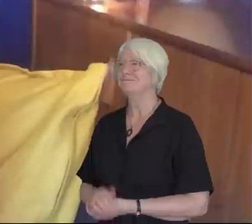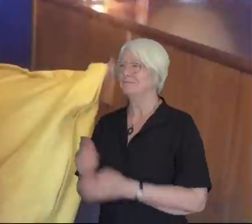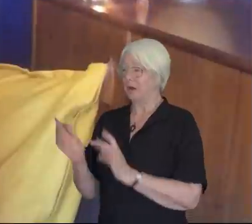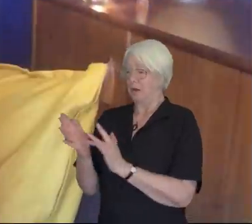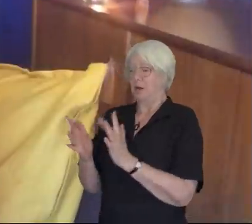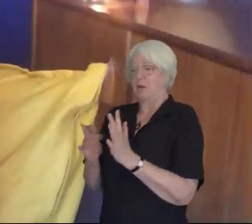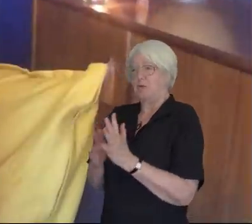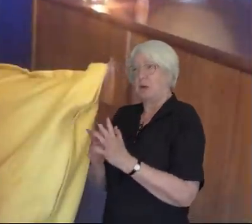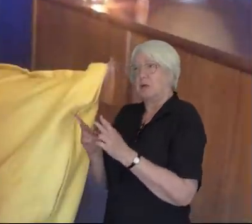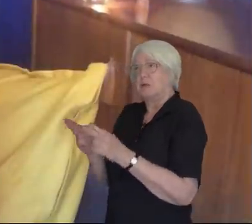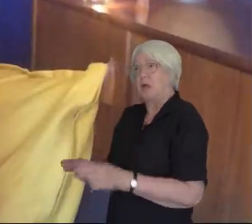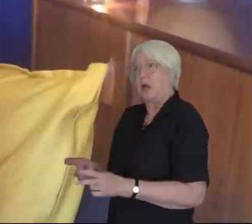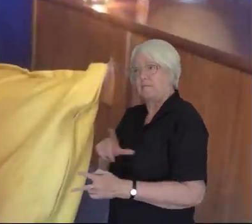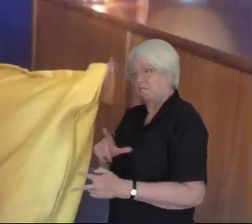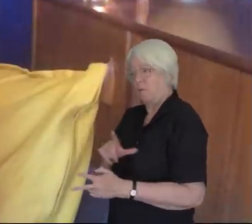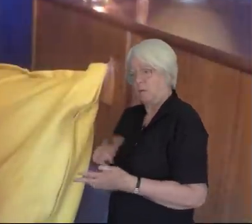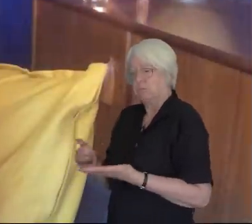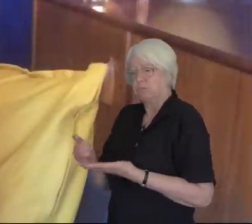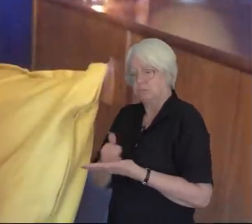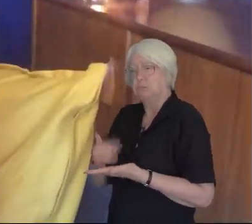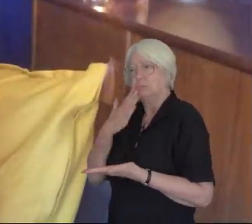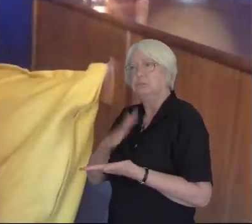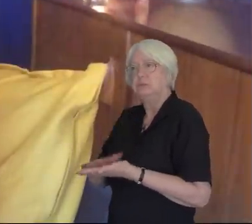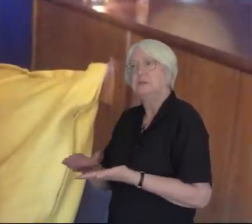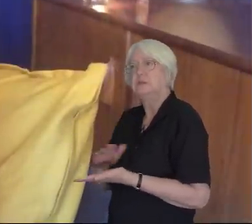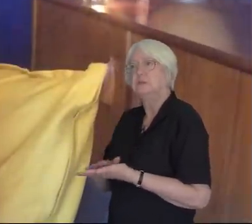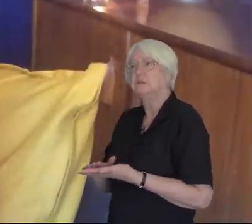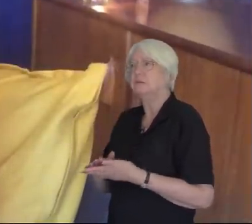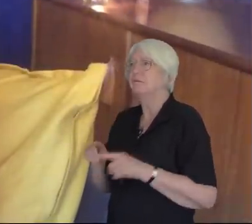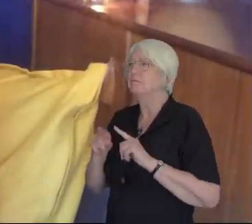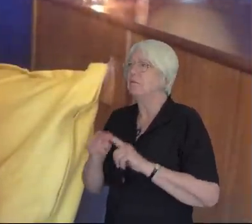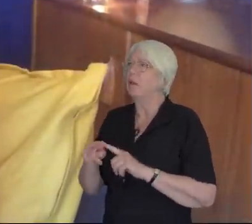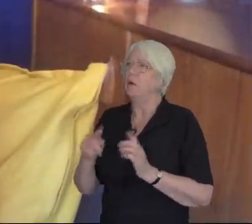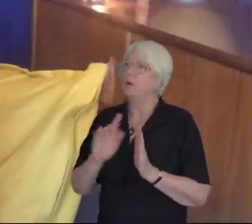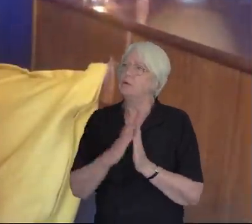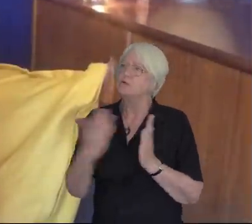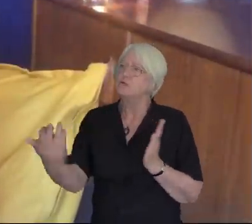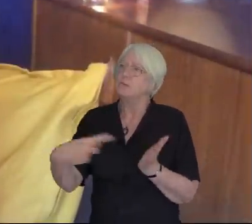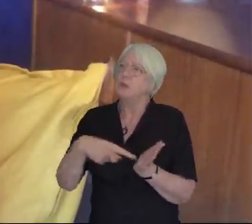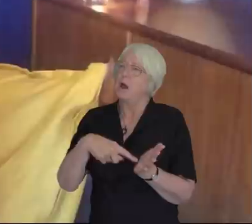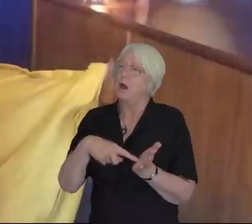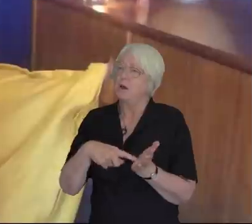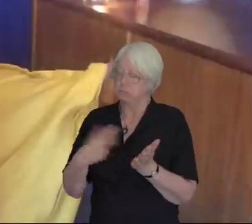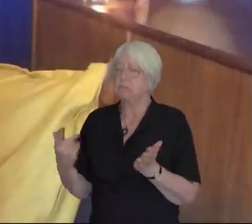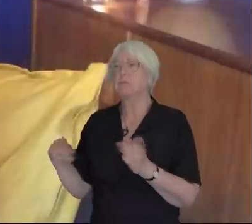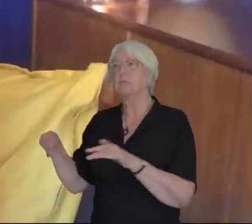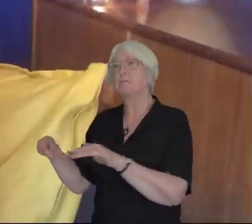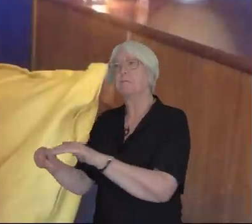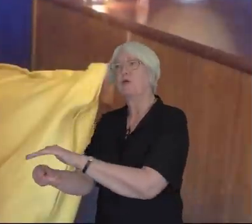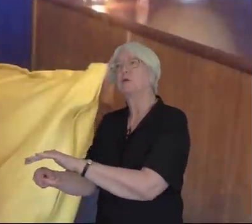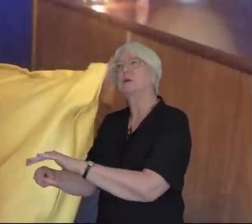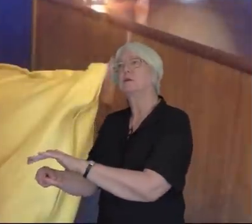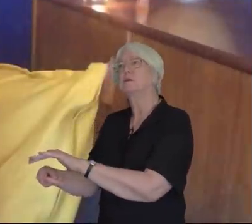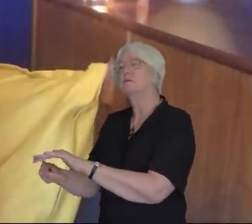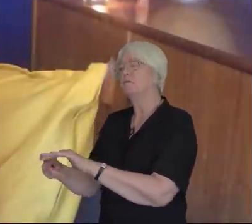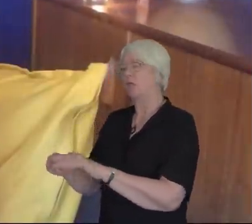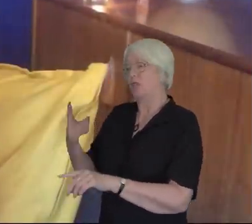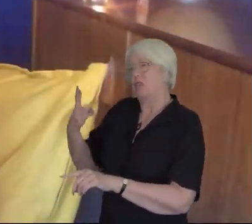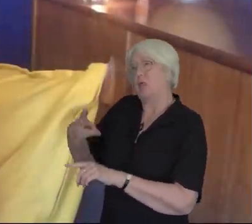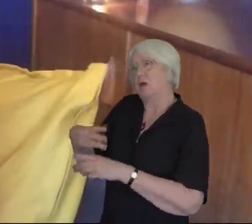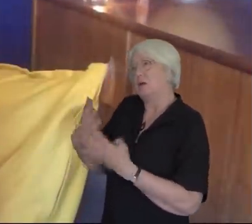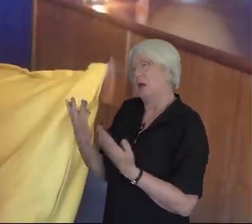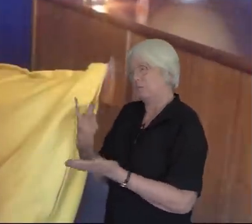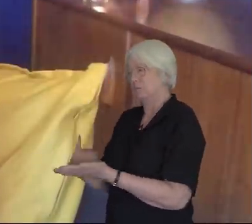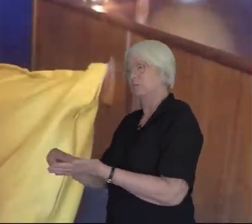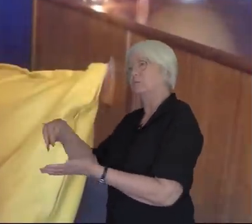Christ died for our sins in accordance with the scripture. He was buried. He was raised to life on the third day